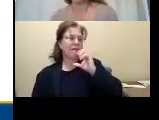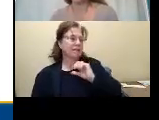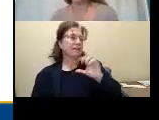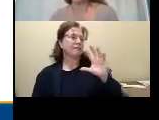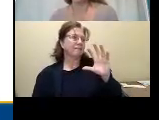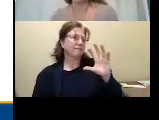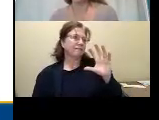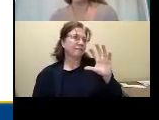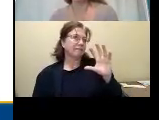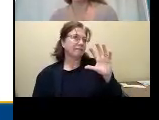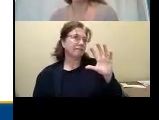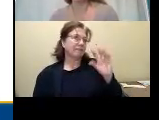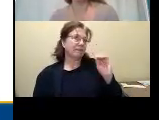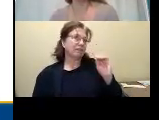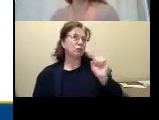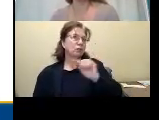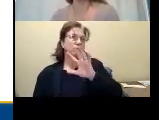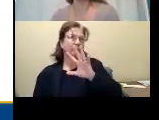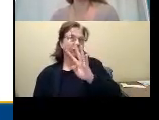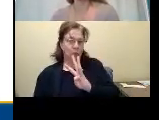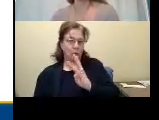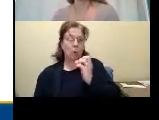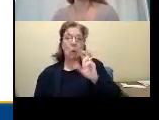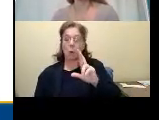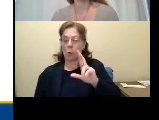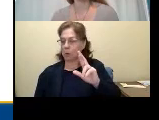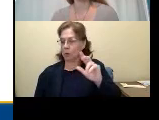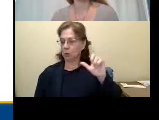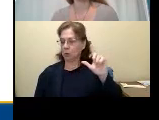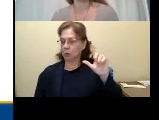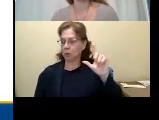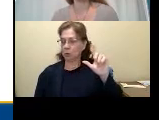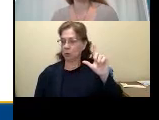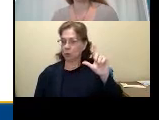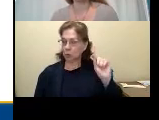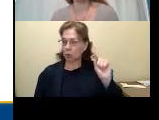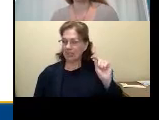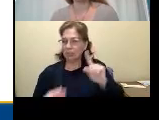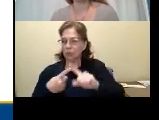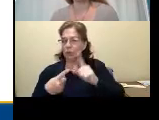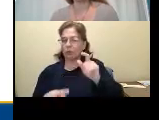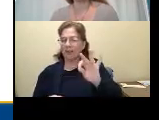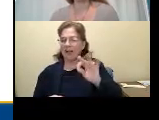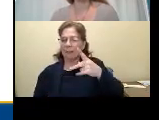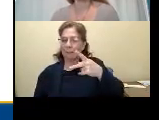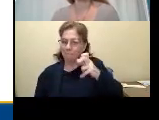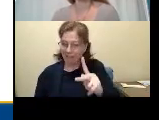20 to 29 pack year history, if those patients have